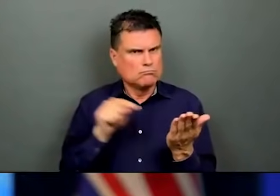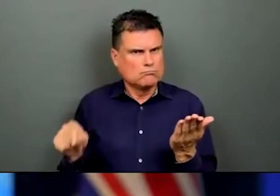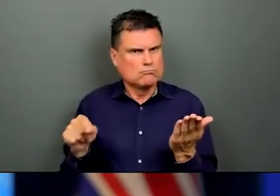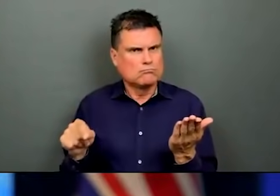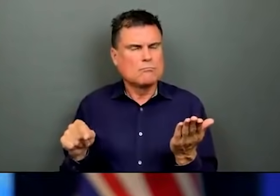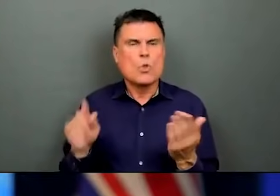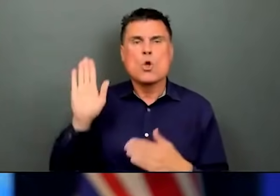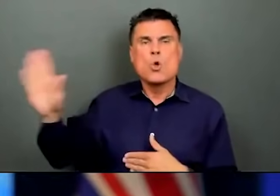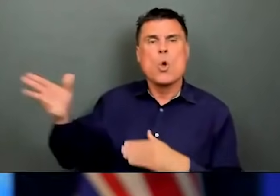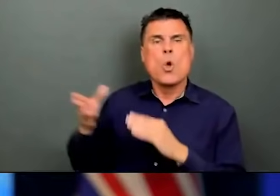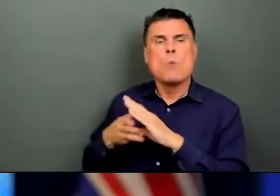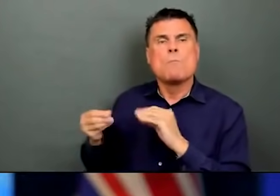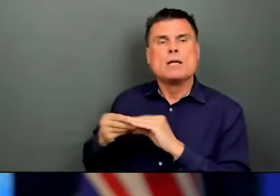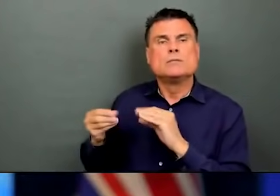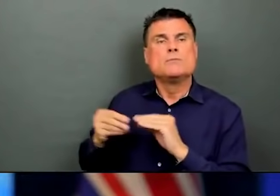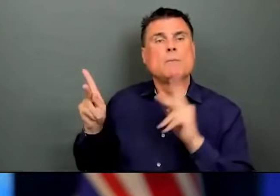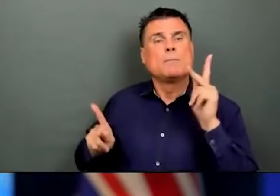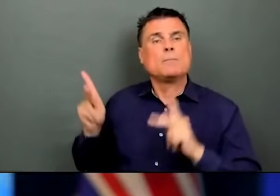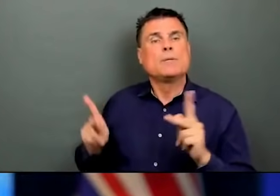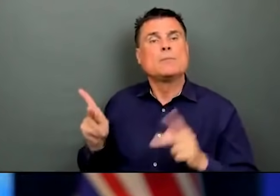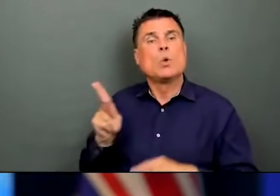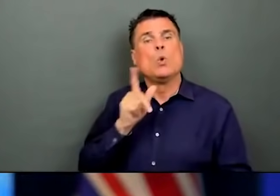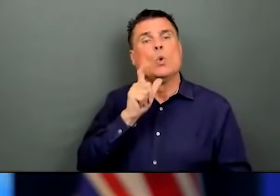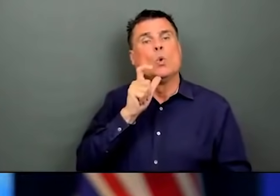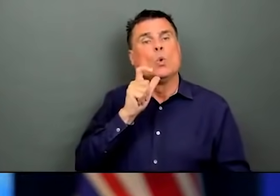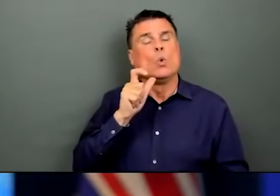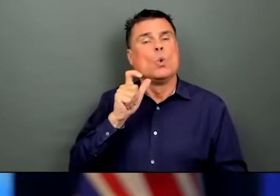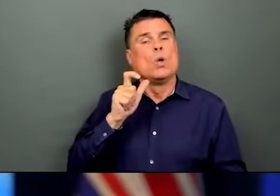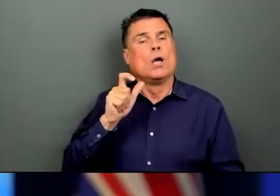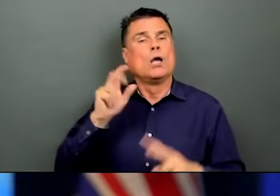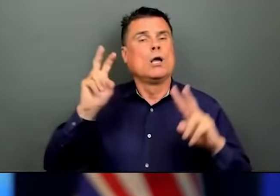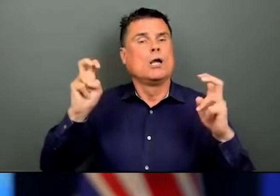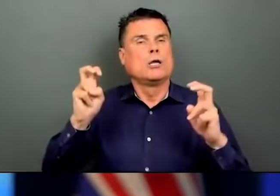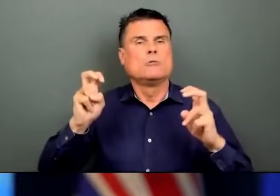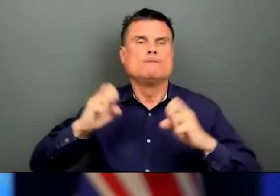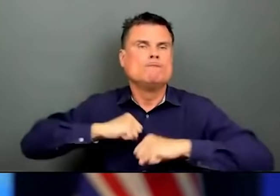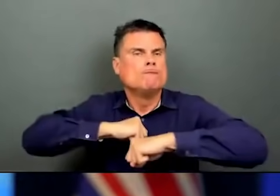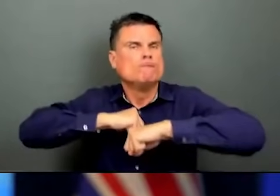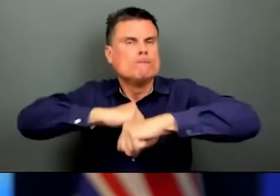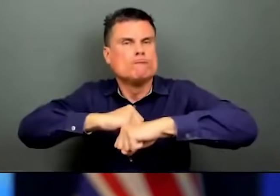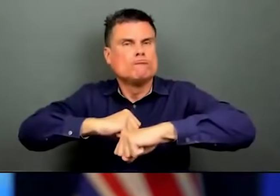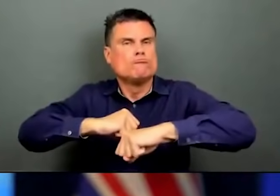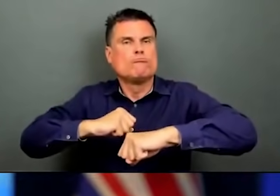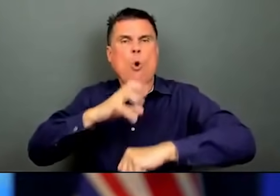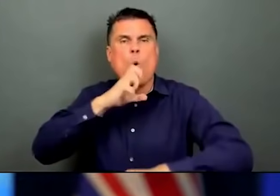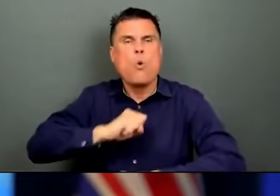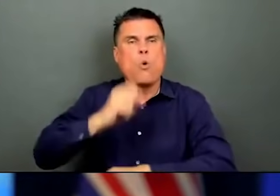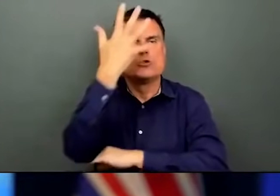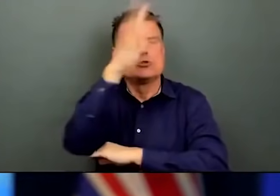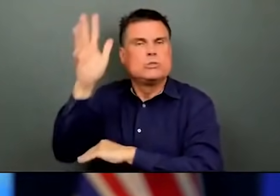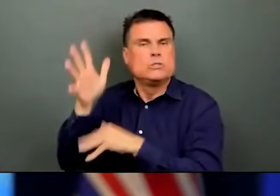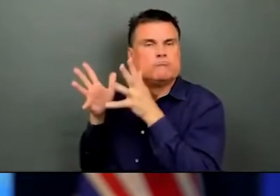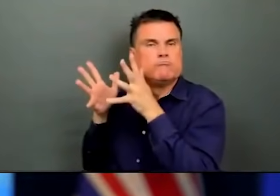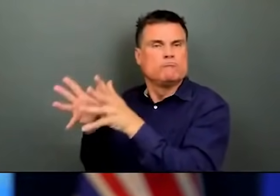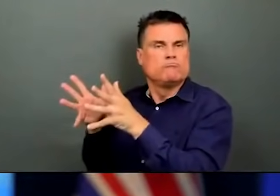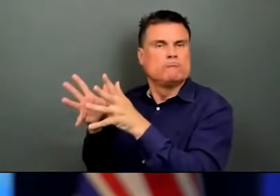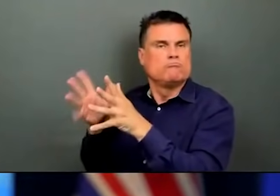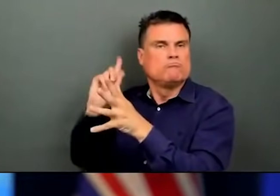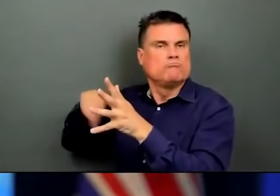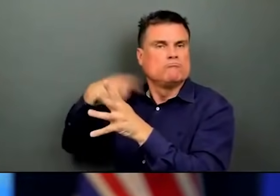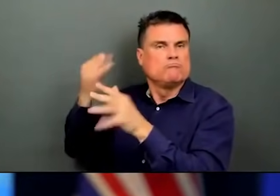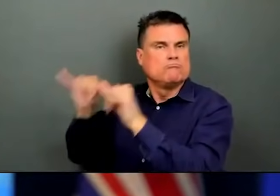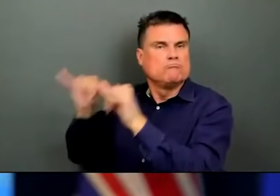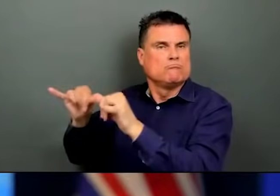there fighting a larger fight for the protection of old growth that may not be resolved today with